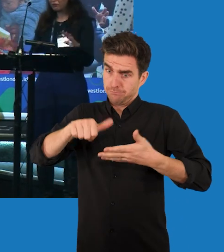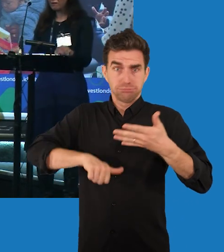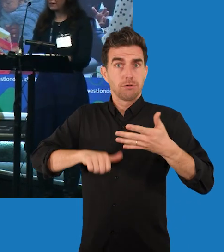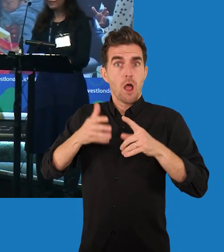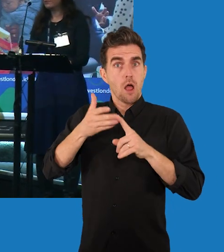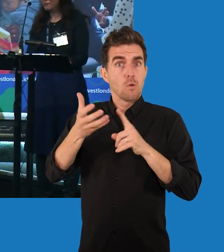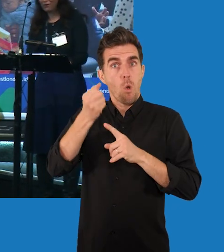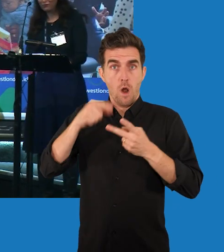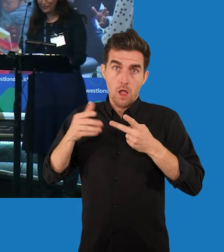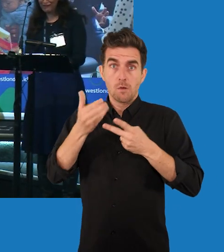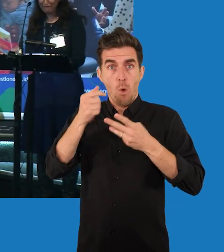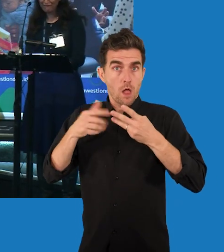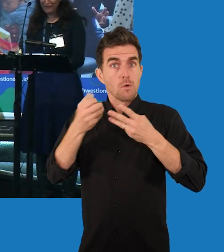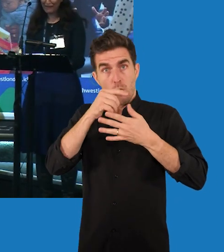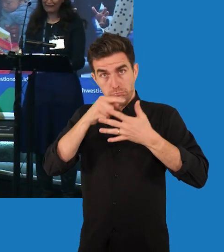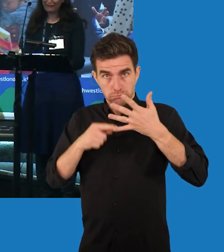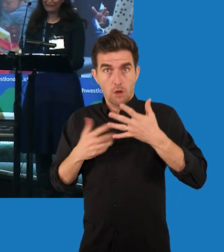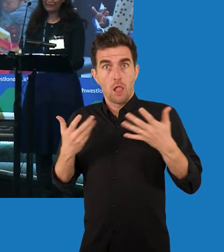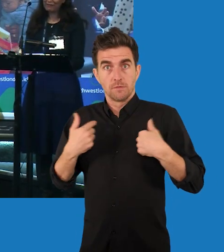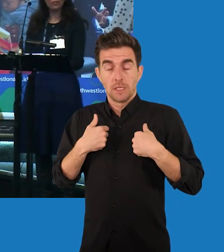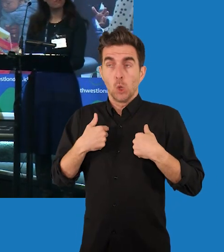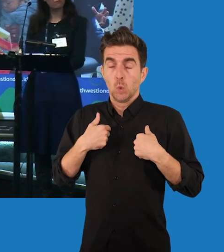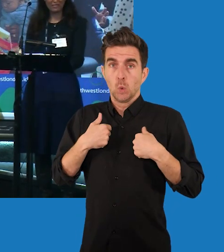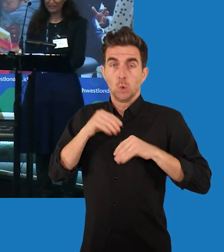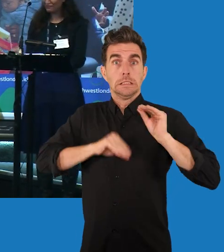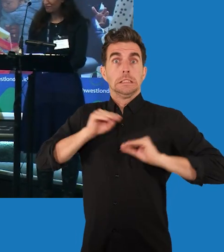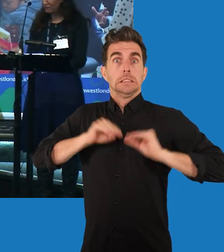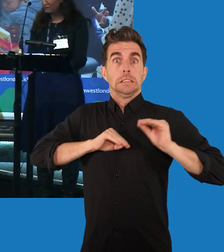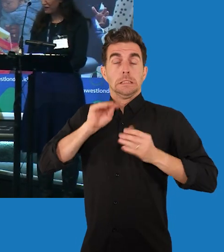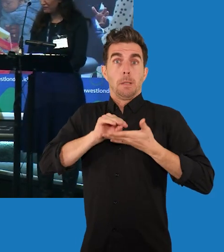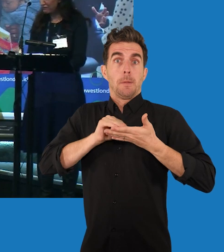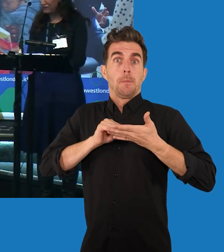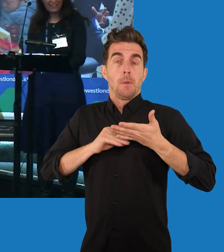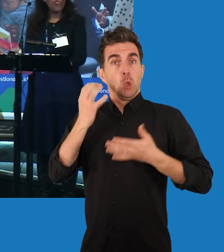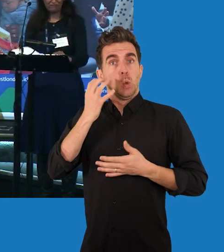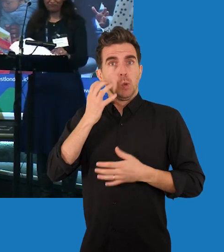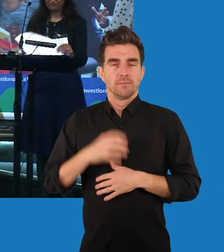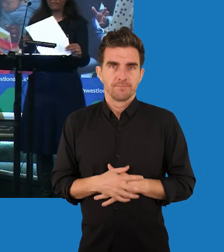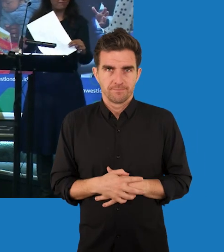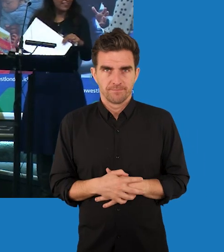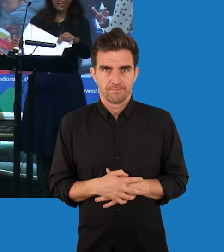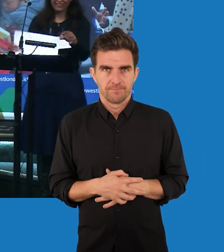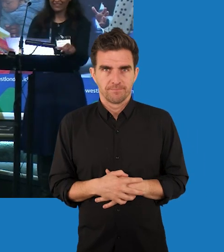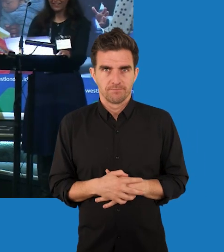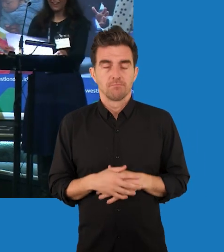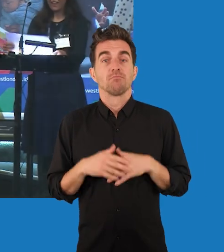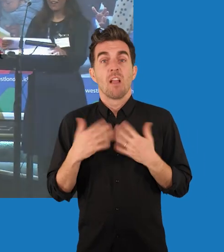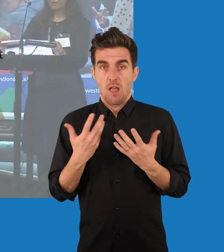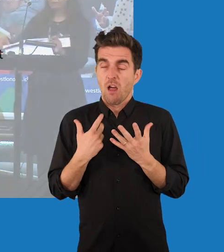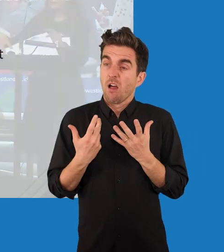a great big list of goals. So there was a lot for me to work on. Thanks,